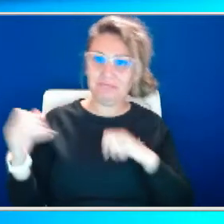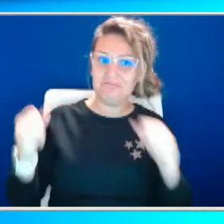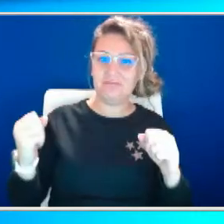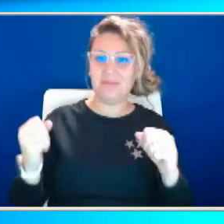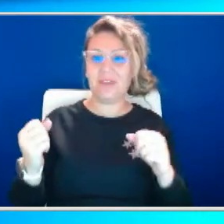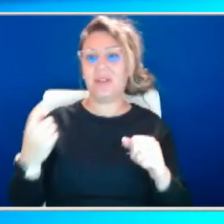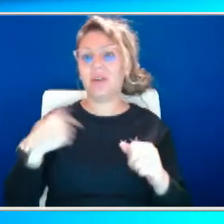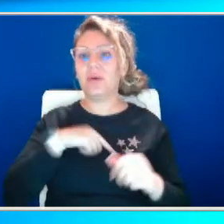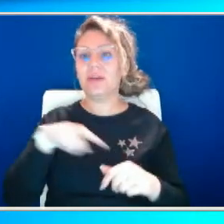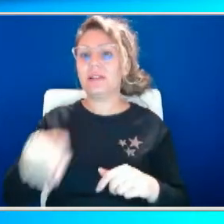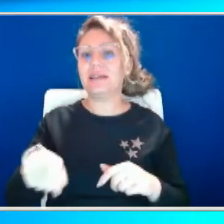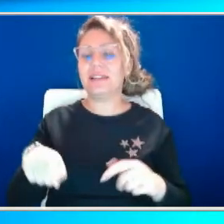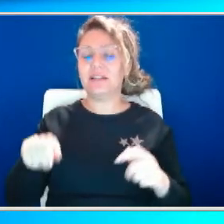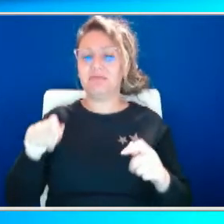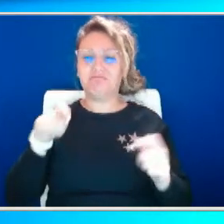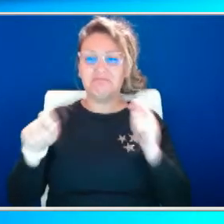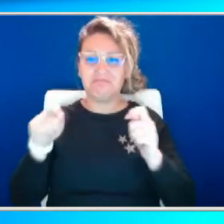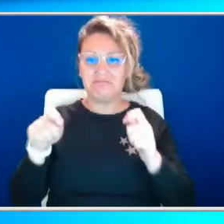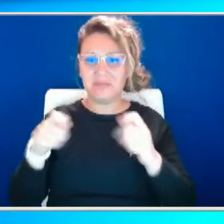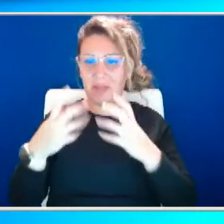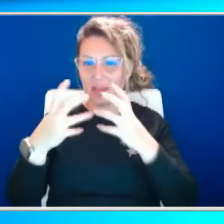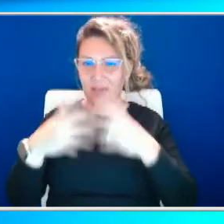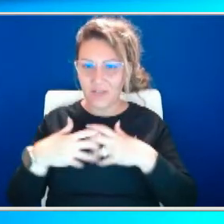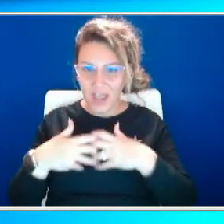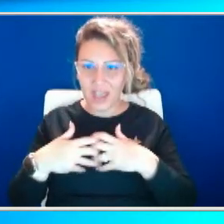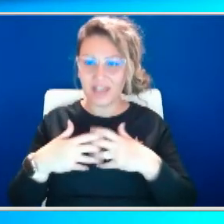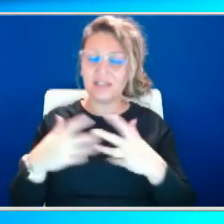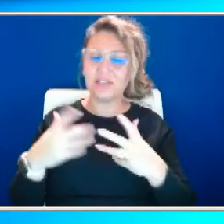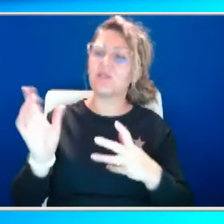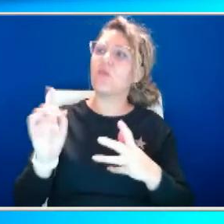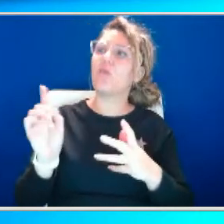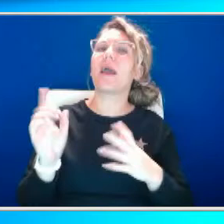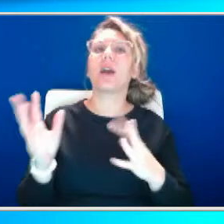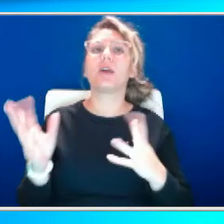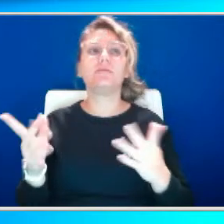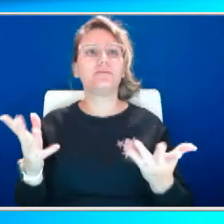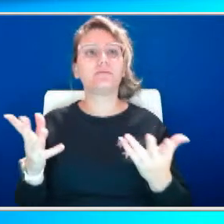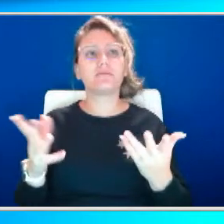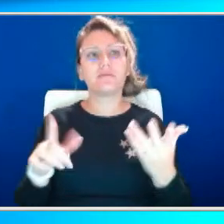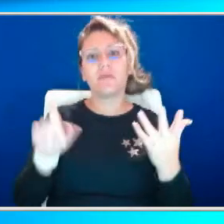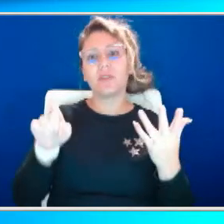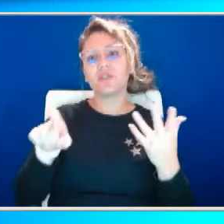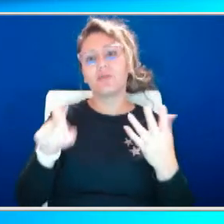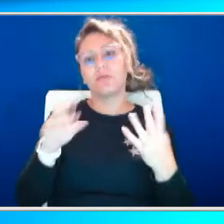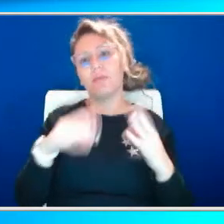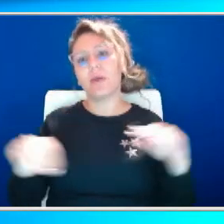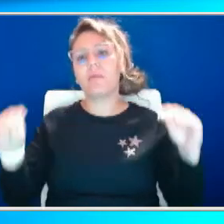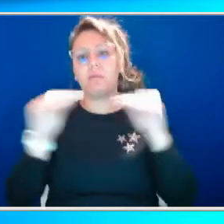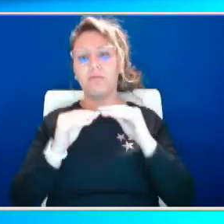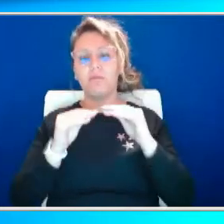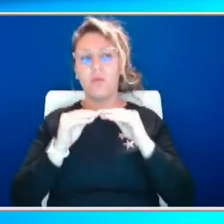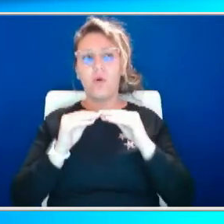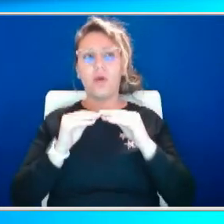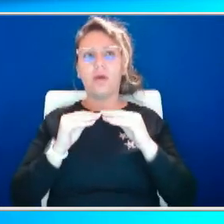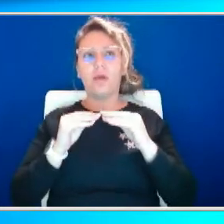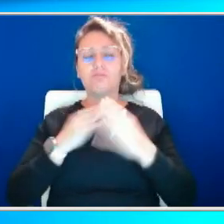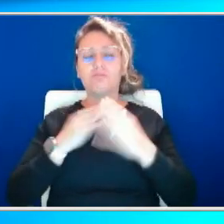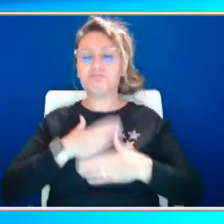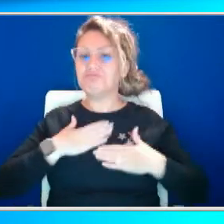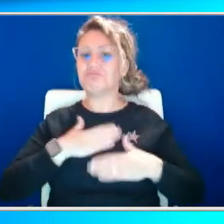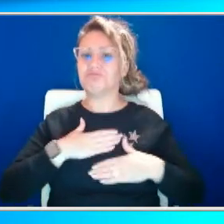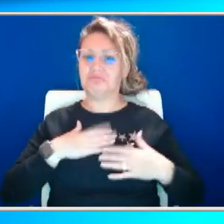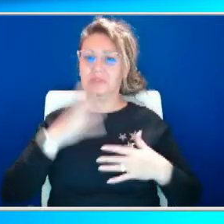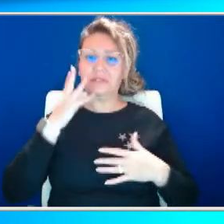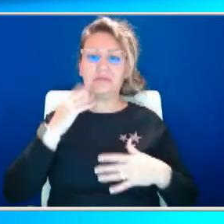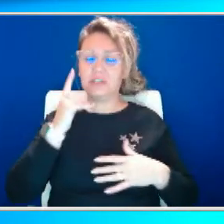there, recalibrate the device and make sure it's at a point where, you know, it's just kind of, it should be more of a pleasant kind of experience for them. It shouldn't be